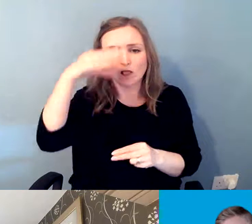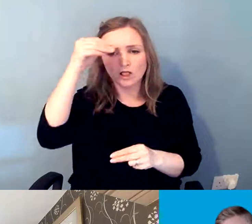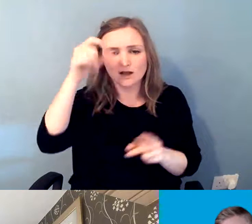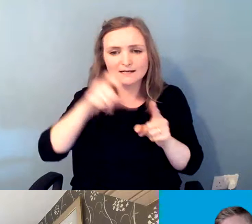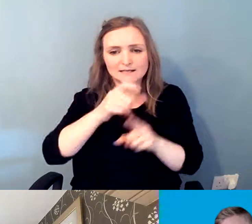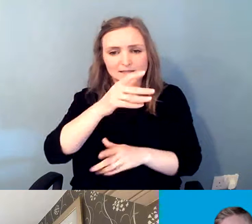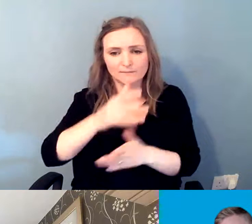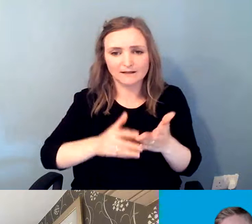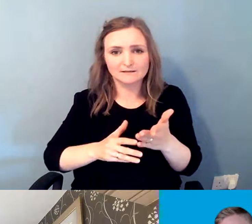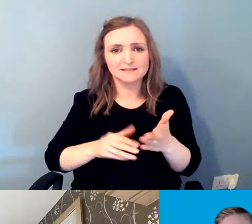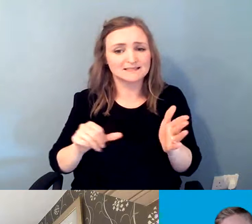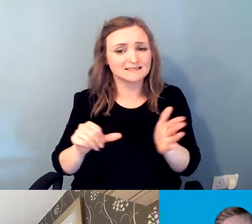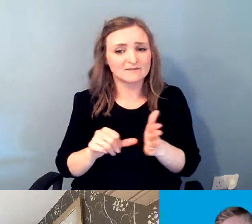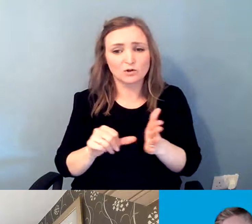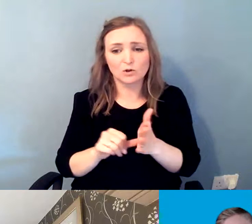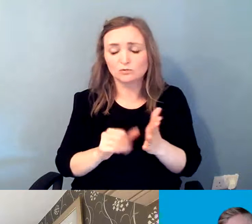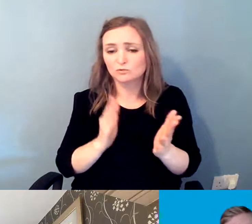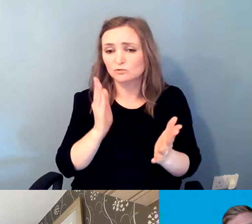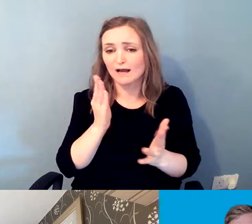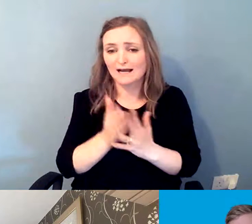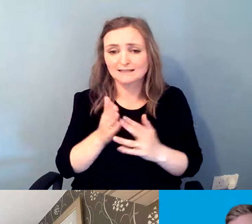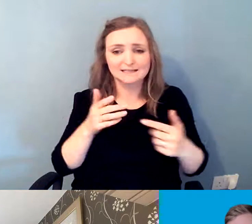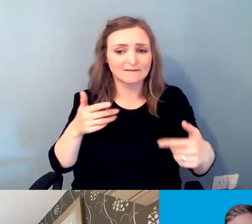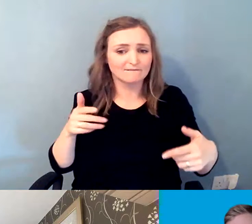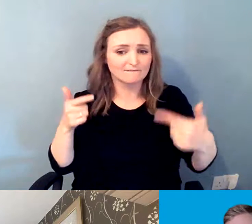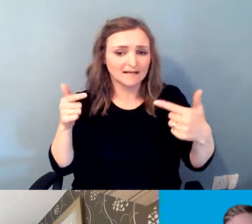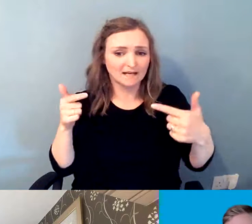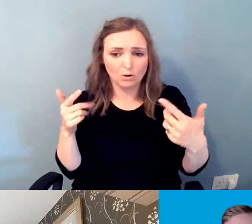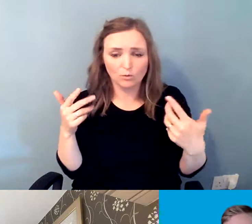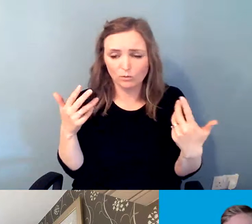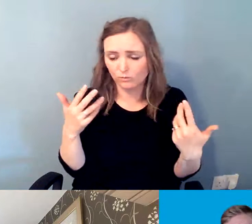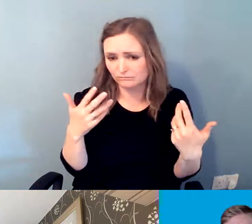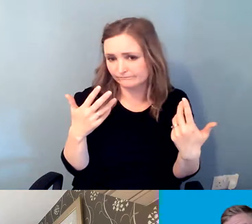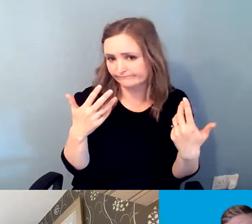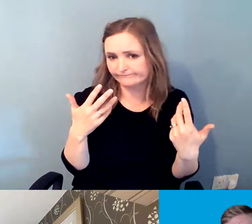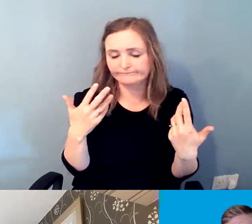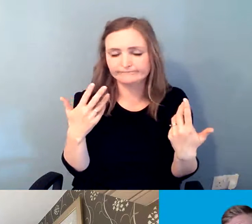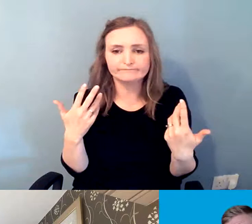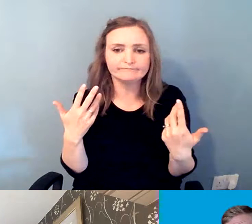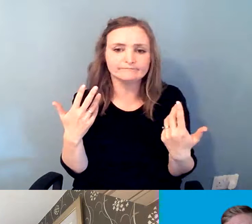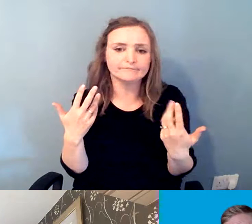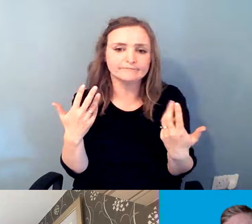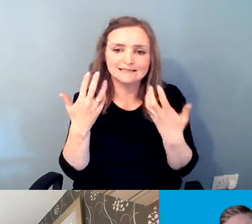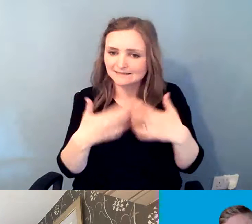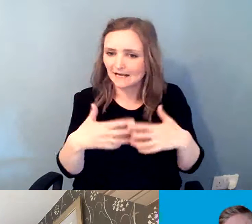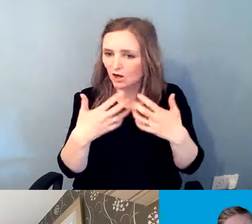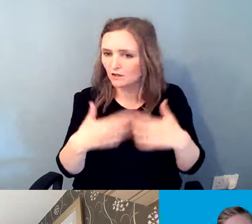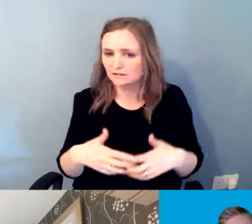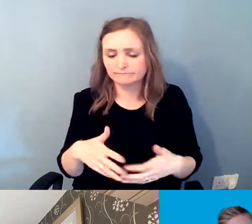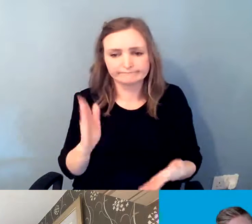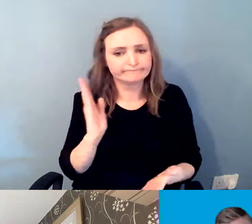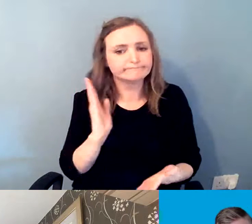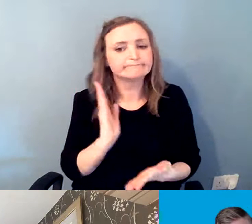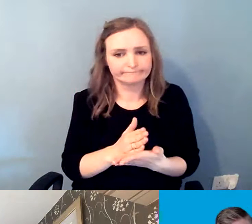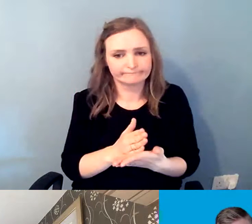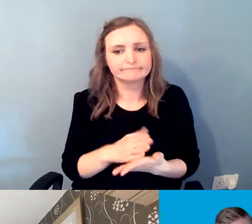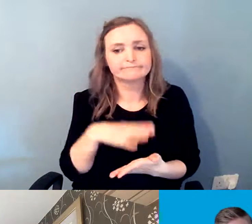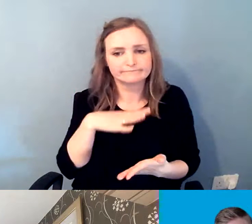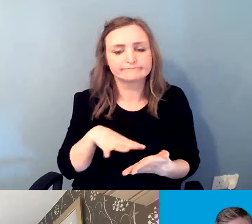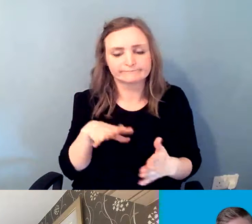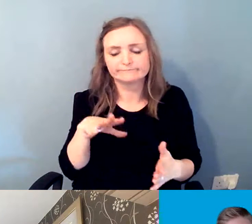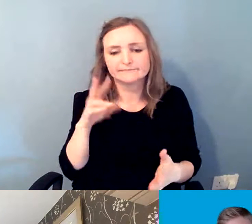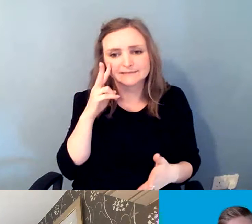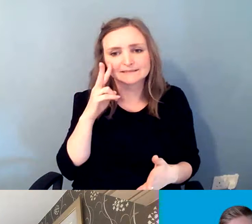also struggle with accessing video calls and technology. Yeah, 100%. That's something that's been picked up and I've seen in